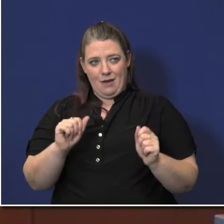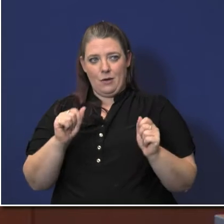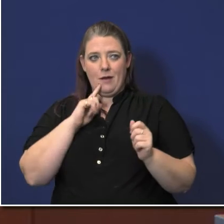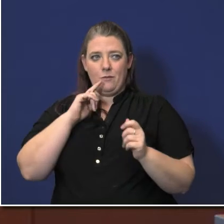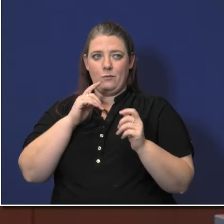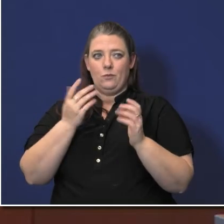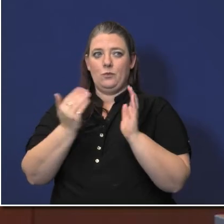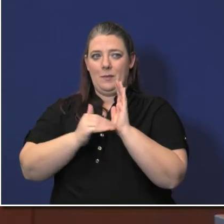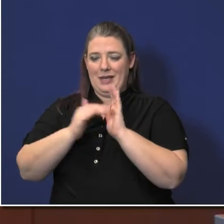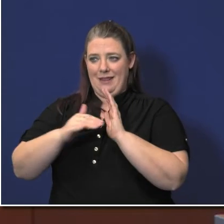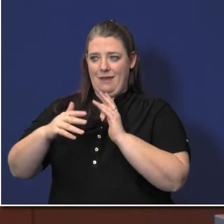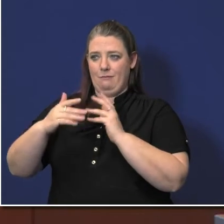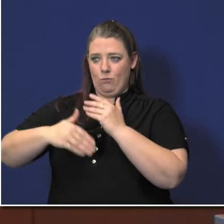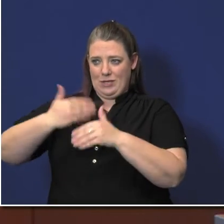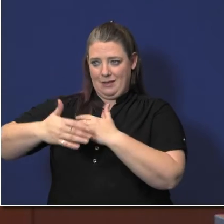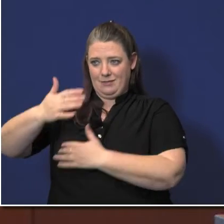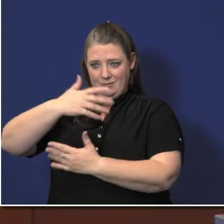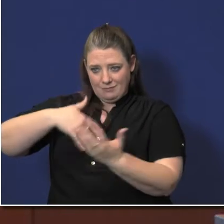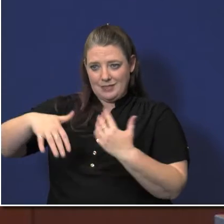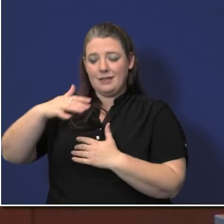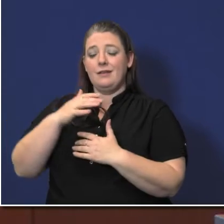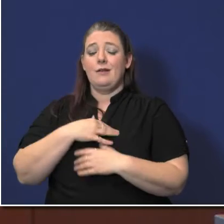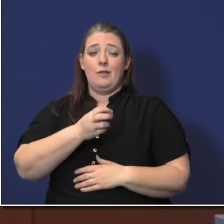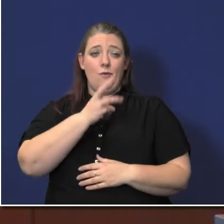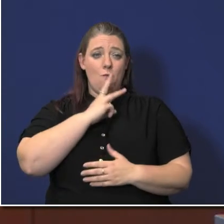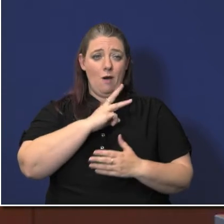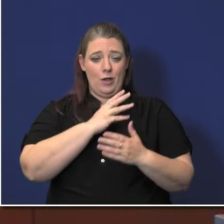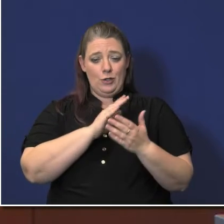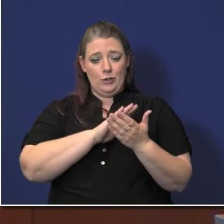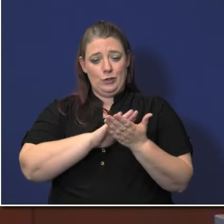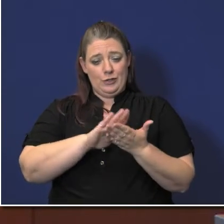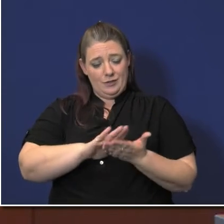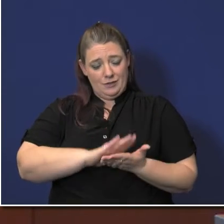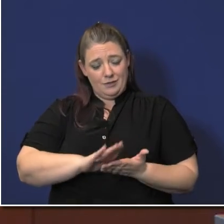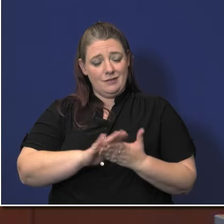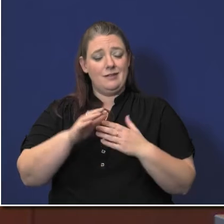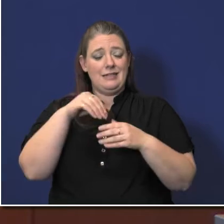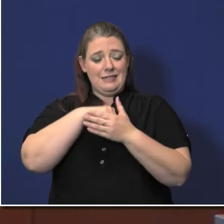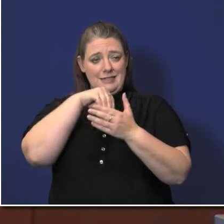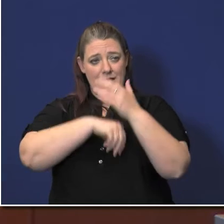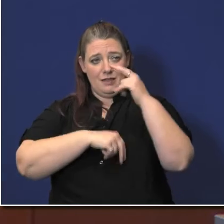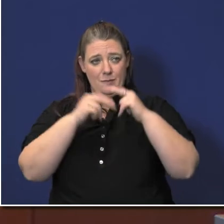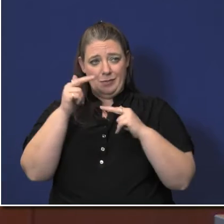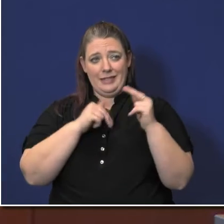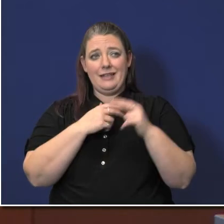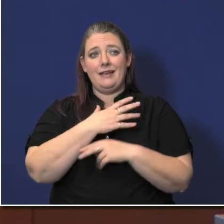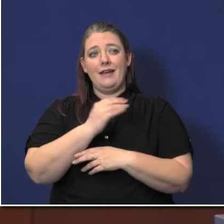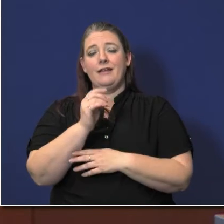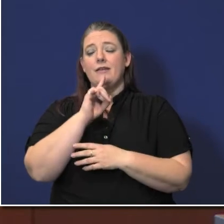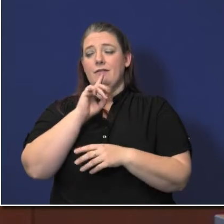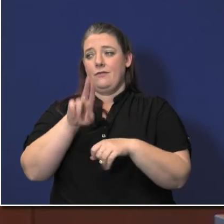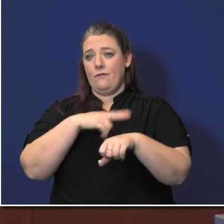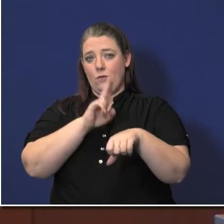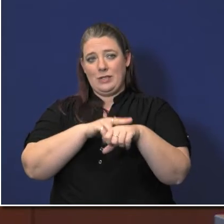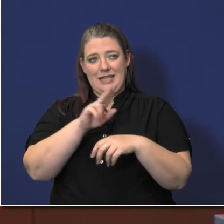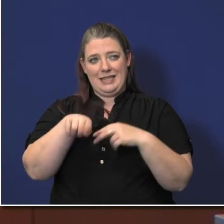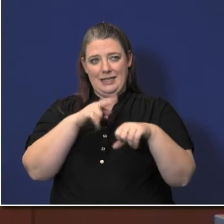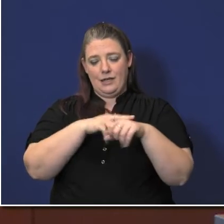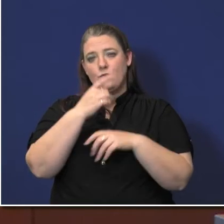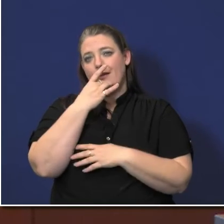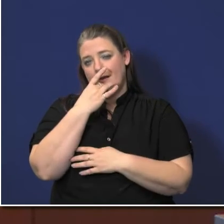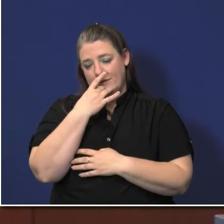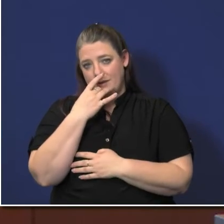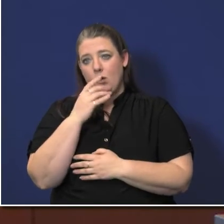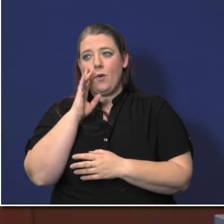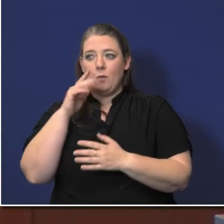that process, if you will, the water treatment inside the building, and of course, the natural light. So we're studying